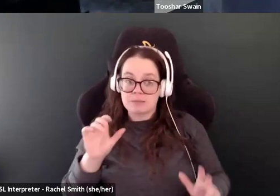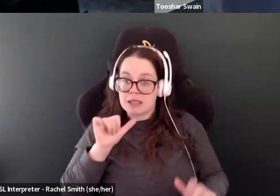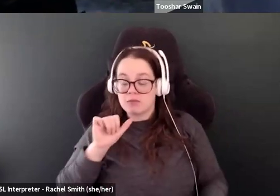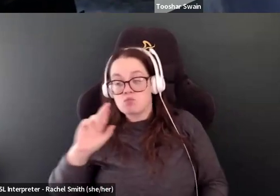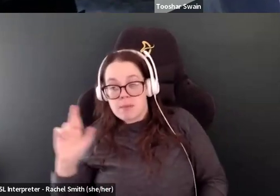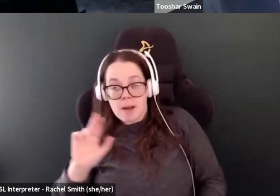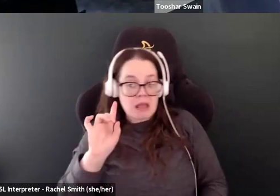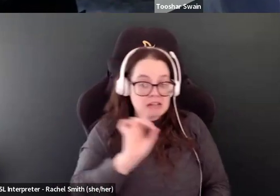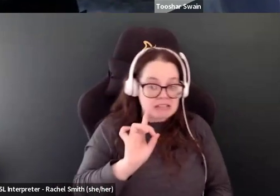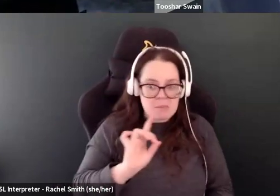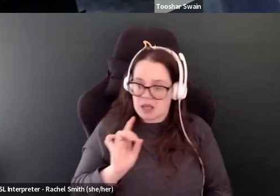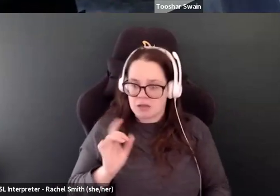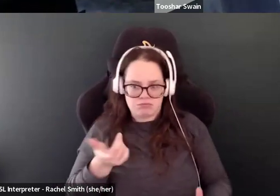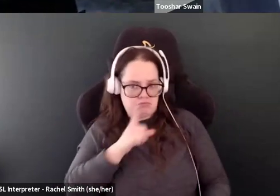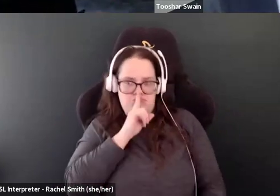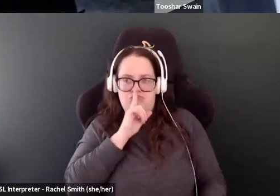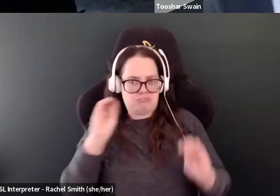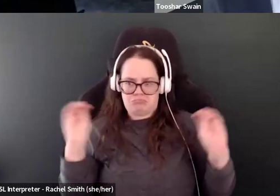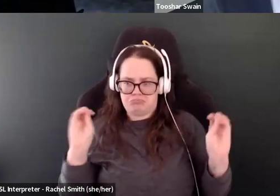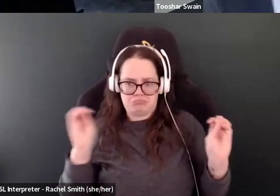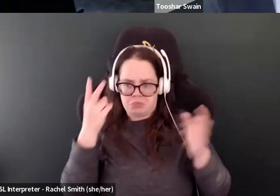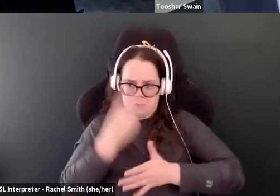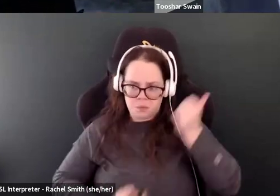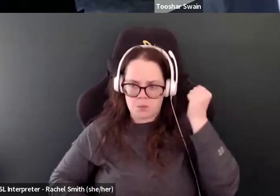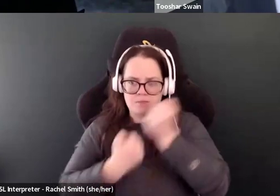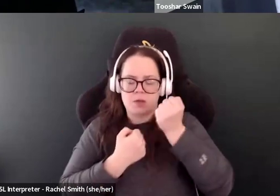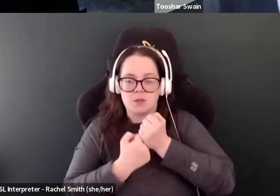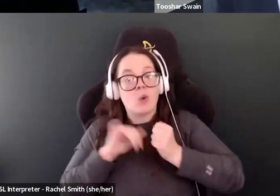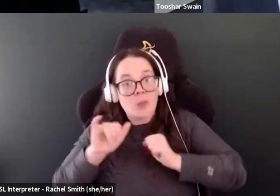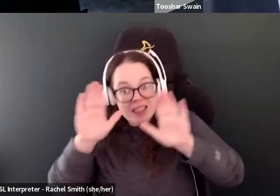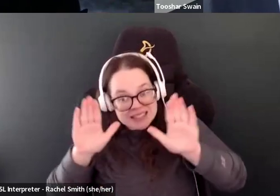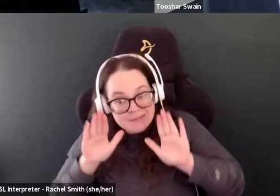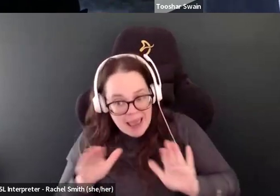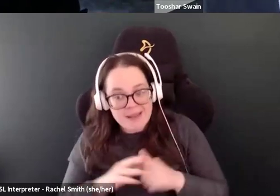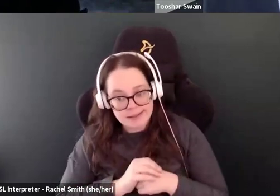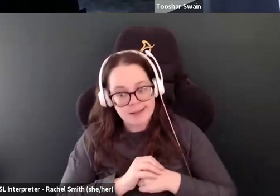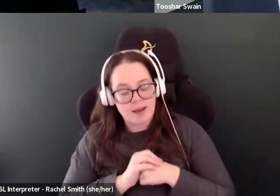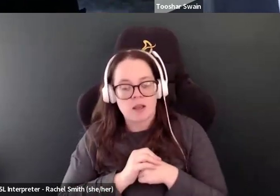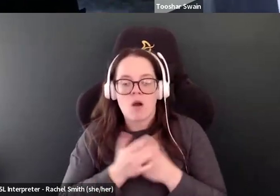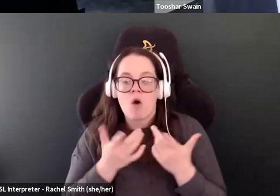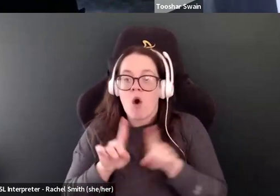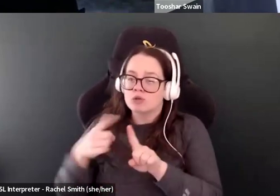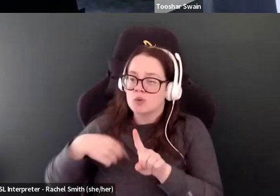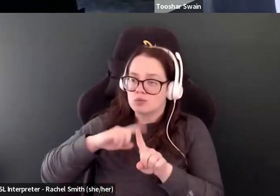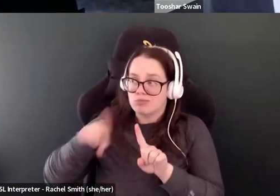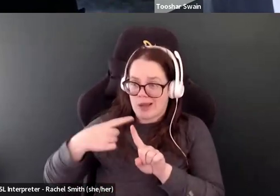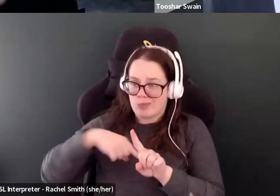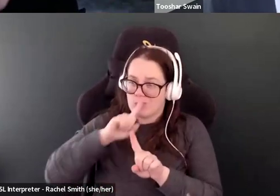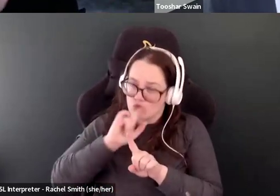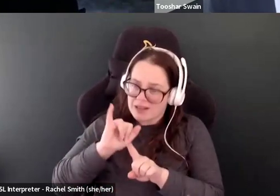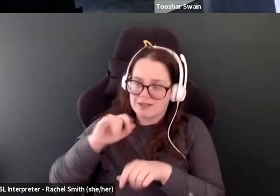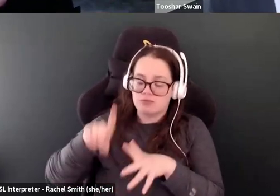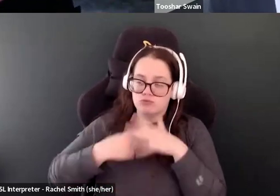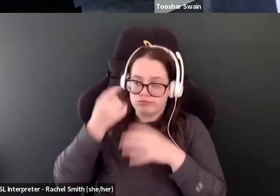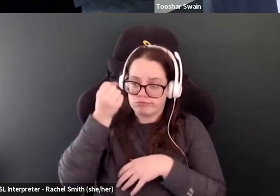important across these different domains. I've also seen that when you really start to understand what individual